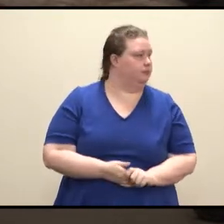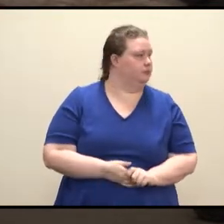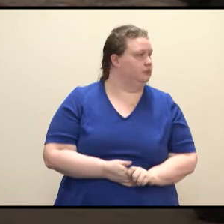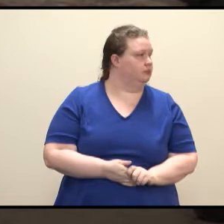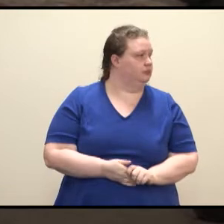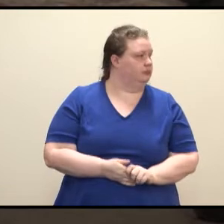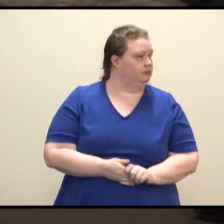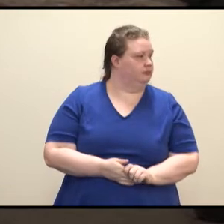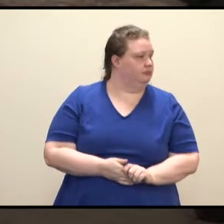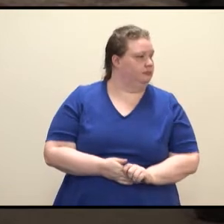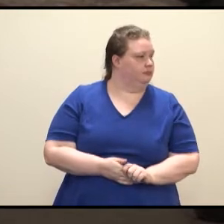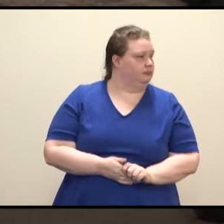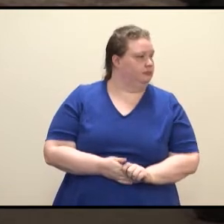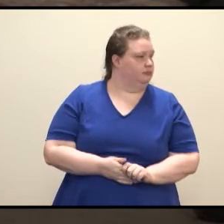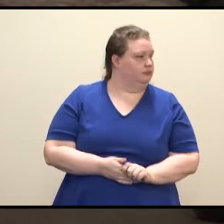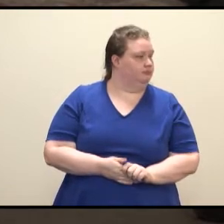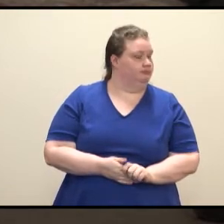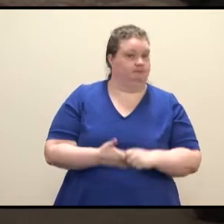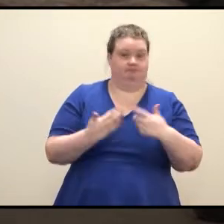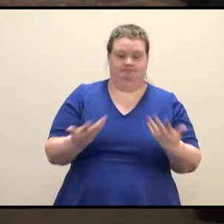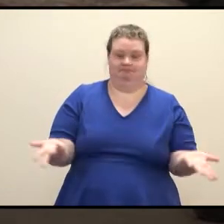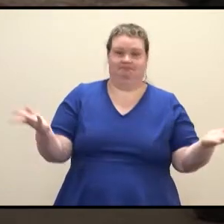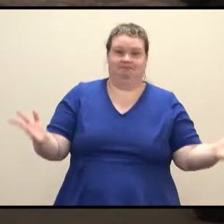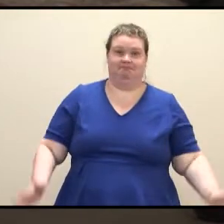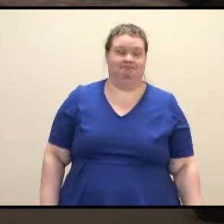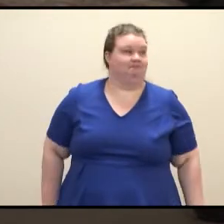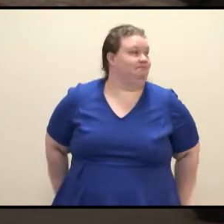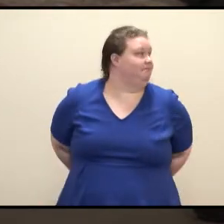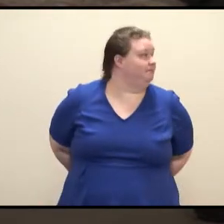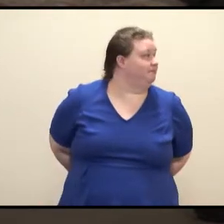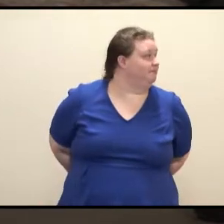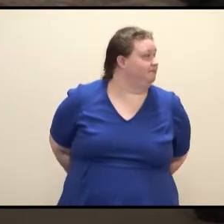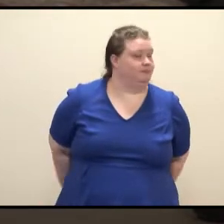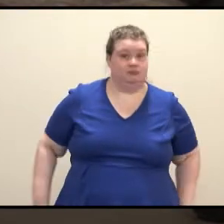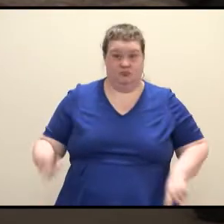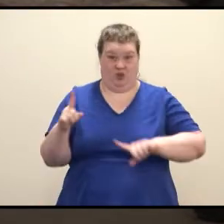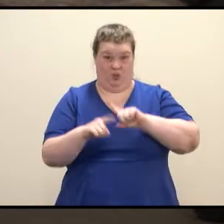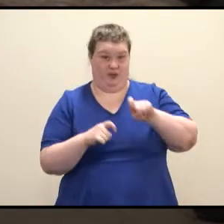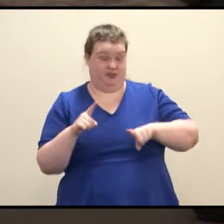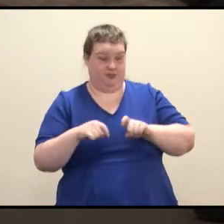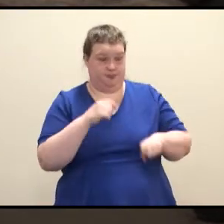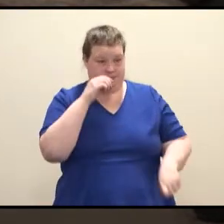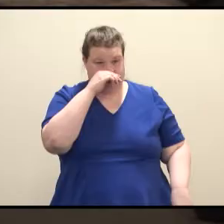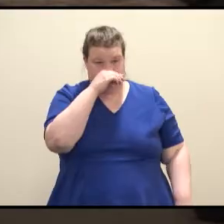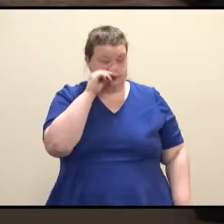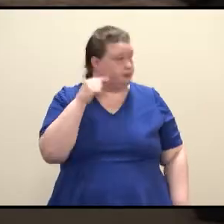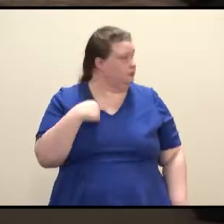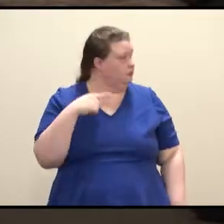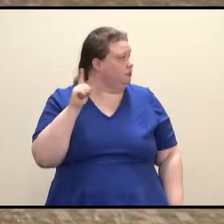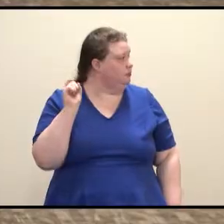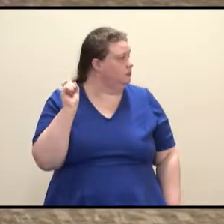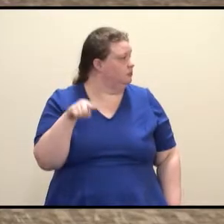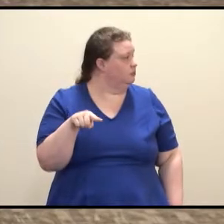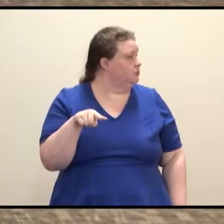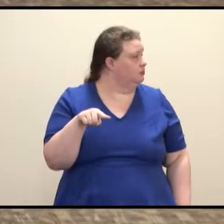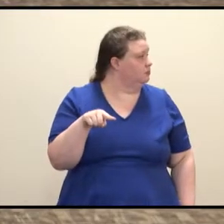mine. Yeah. Are there any questions? I got a question.